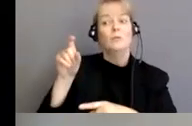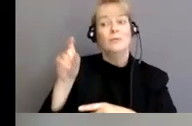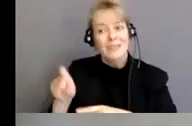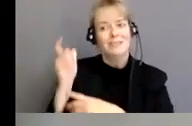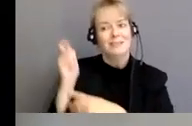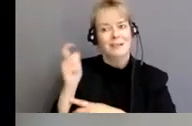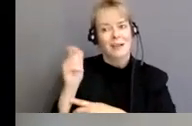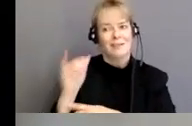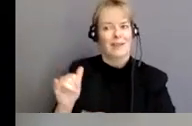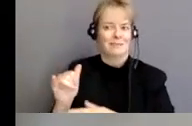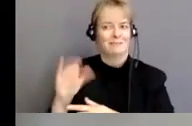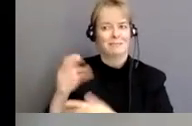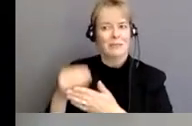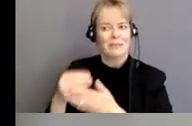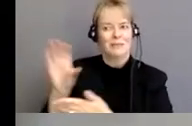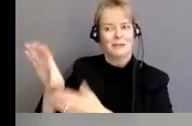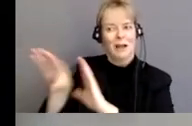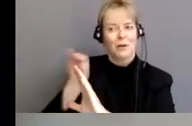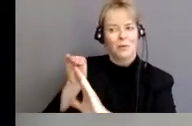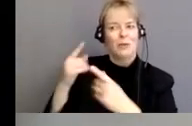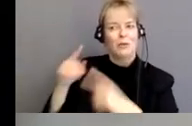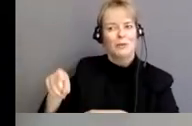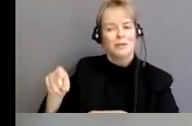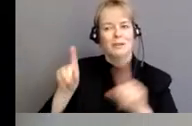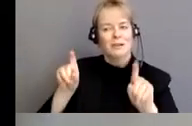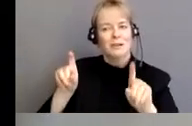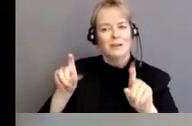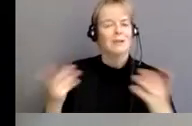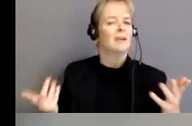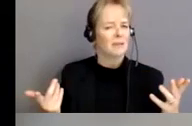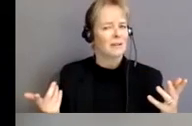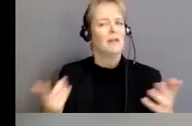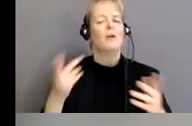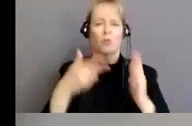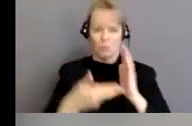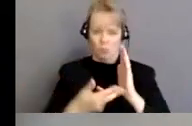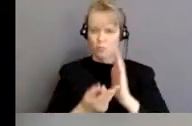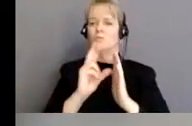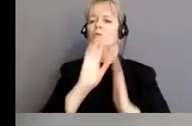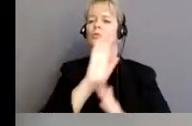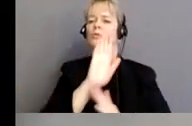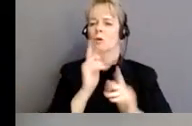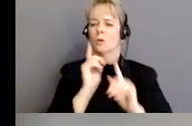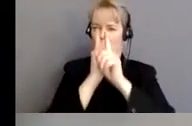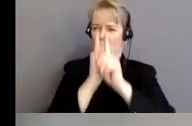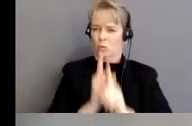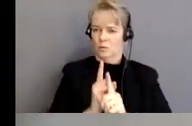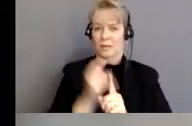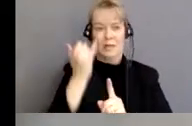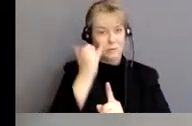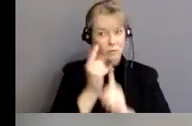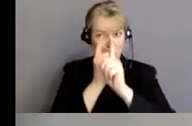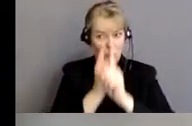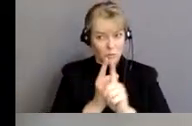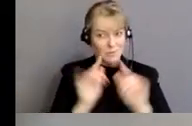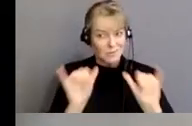want to review your goals. When you review your goals, that will ensure that then, you know what, you're going to follow your plans. Because if your goals change,